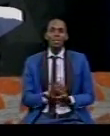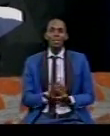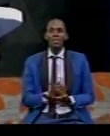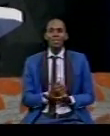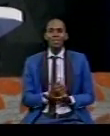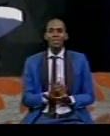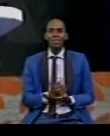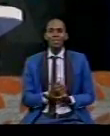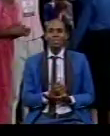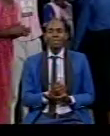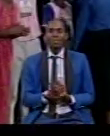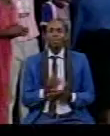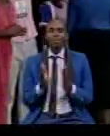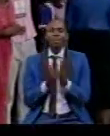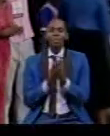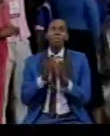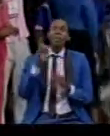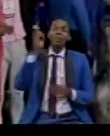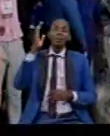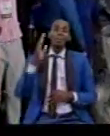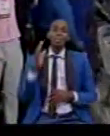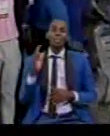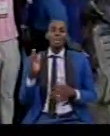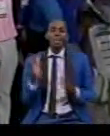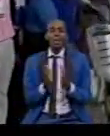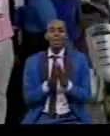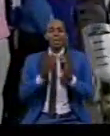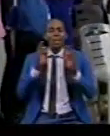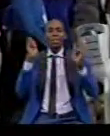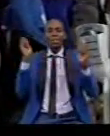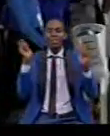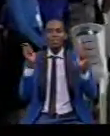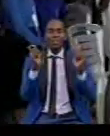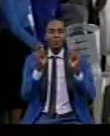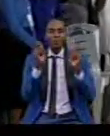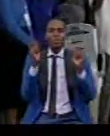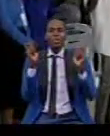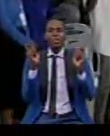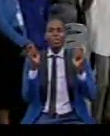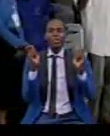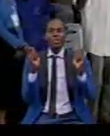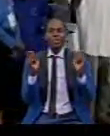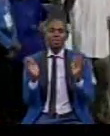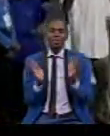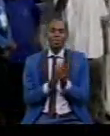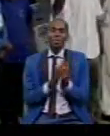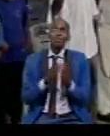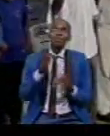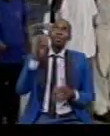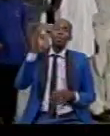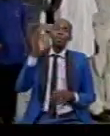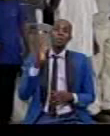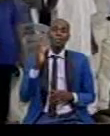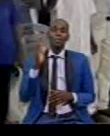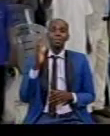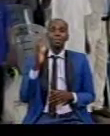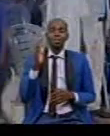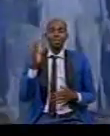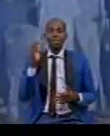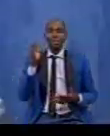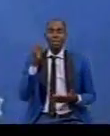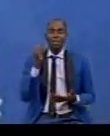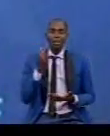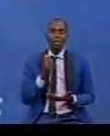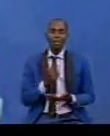surrender, I submit, I give myself unto you. And he